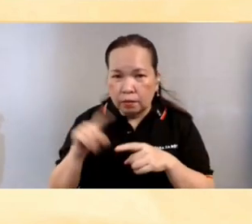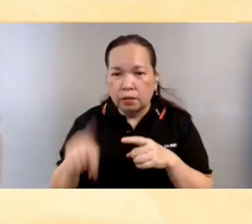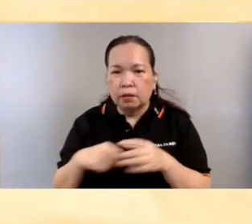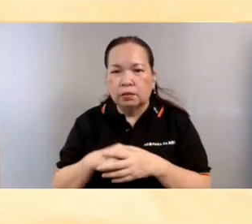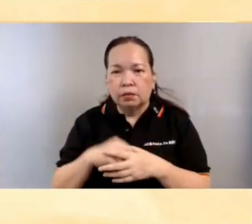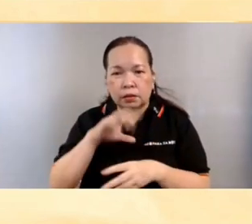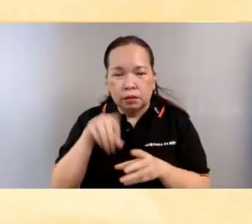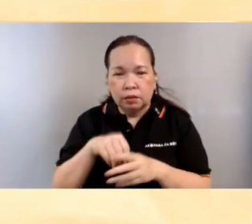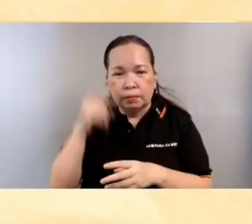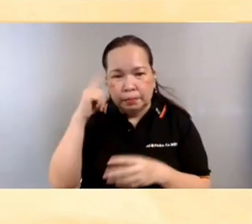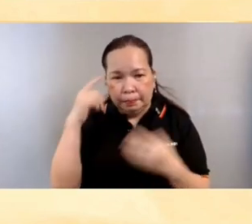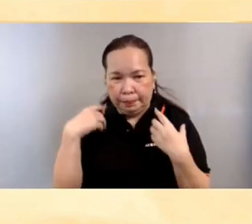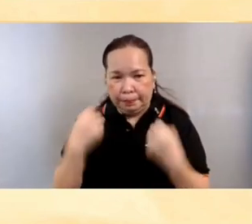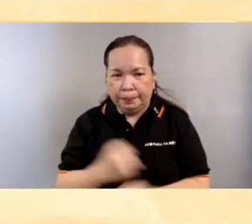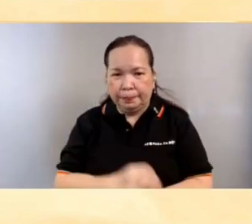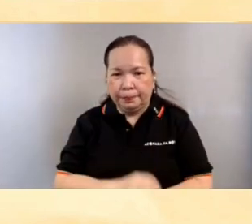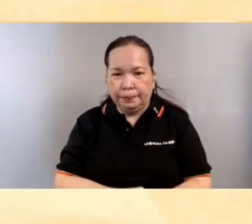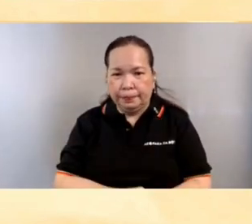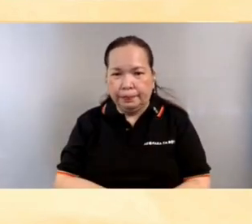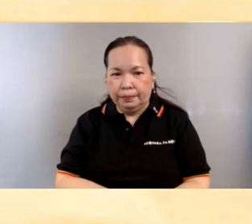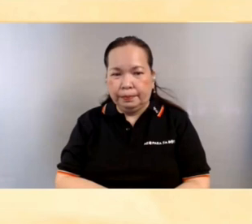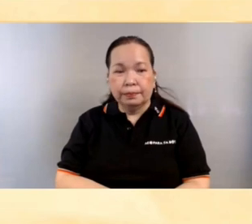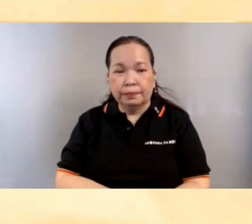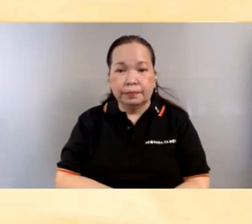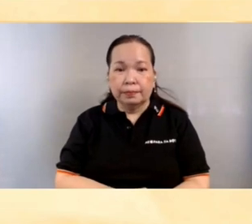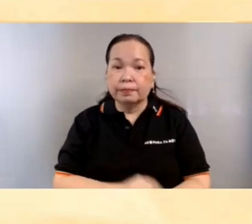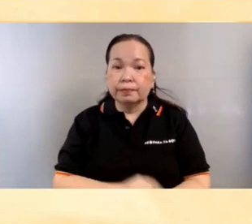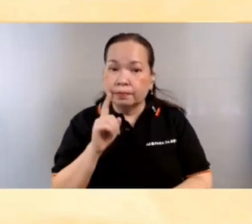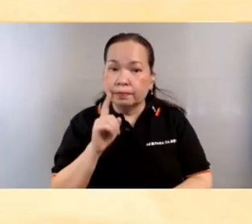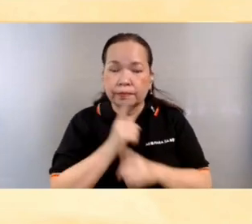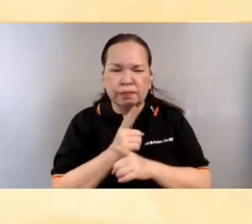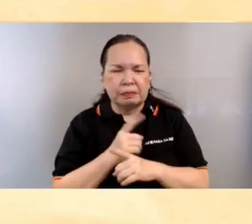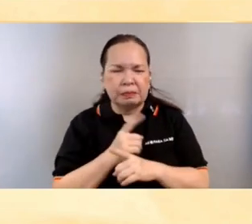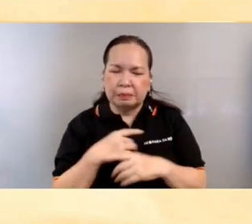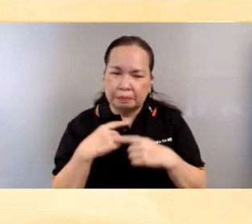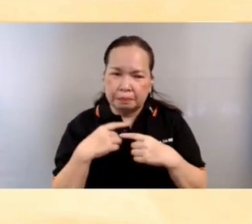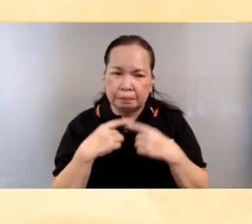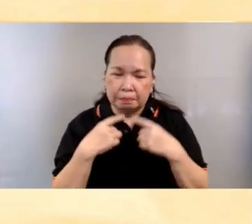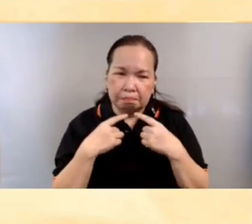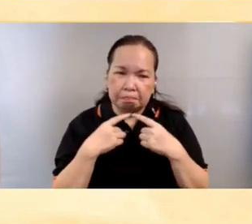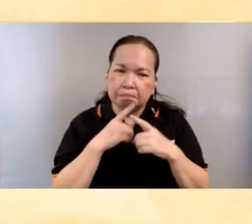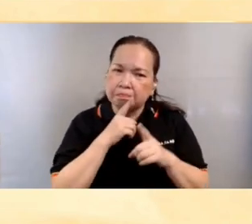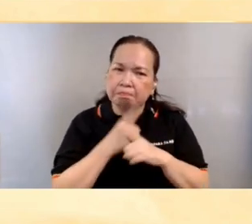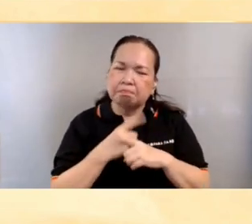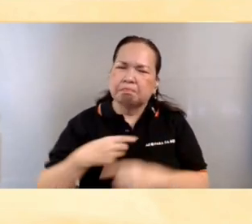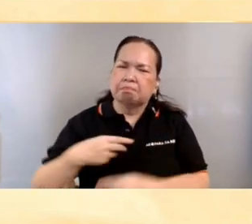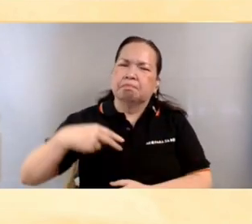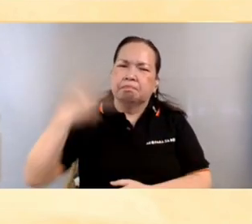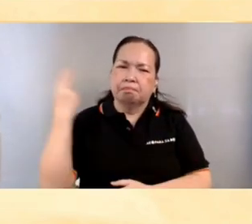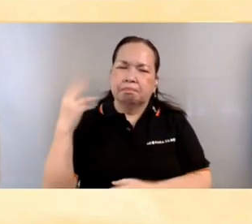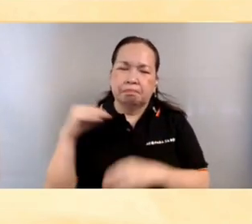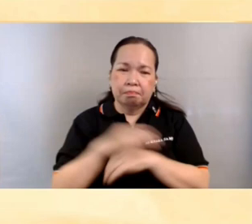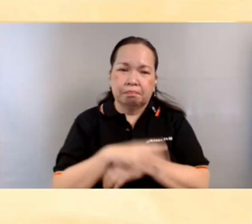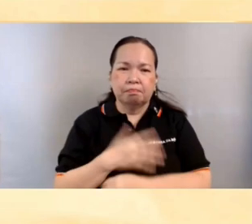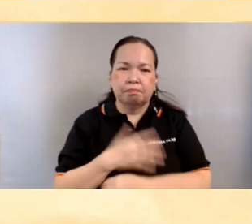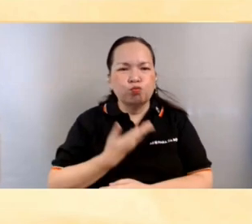including mental health. But one of the most prominent effects is hunger. So 45% of